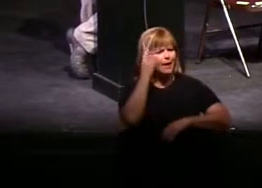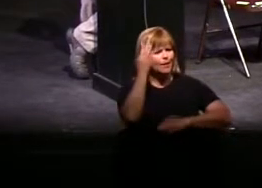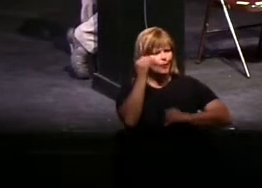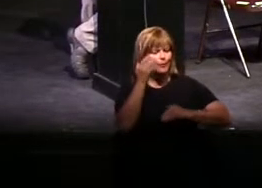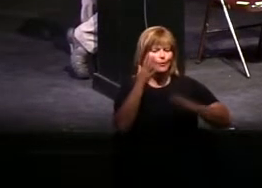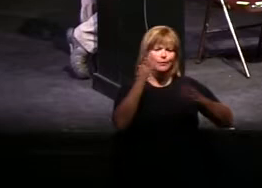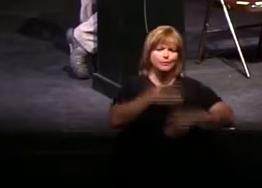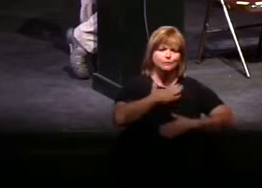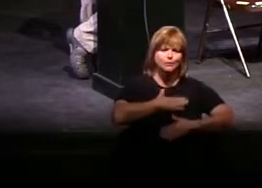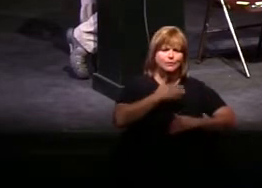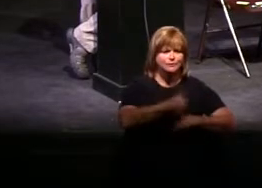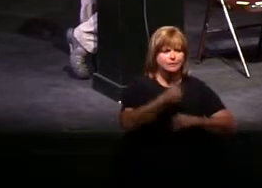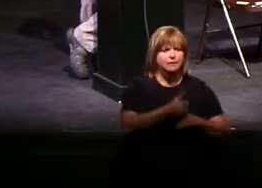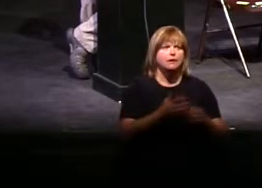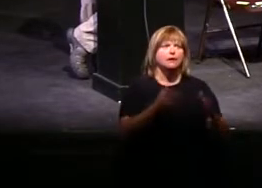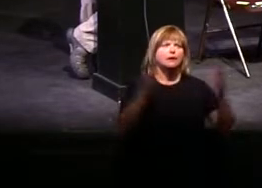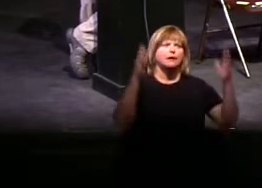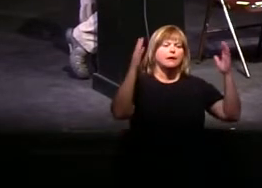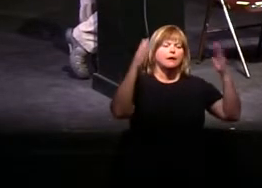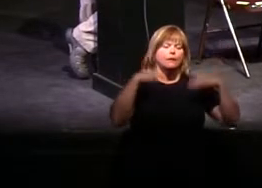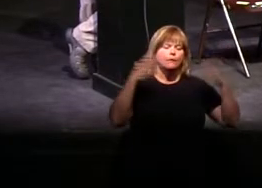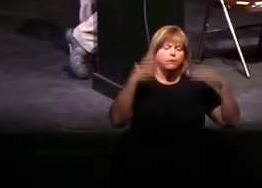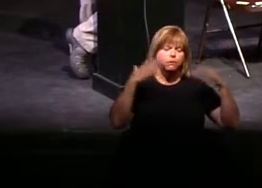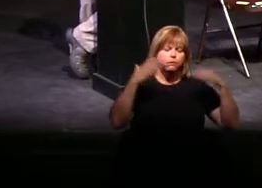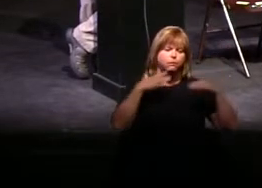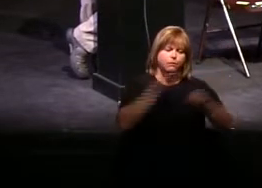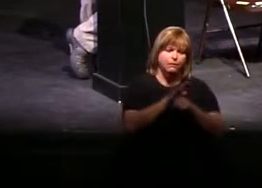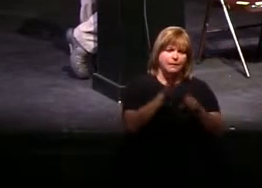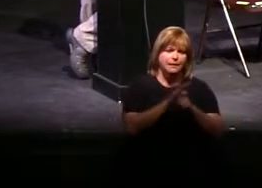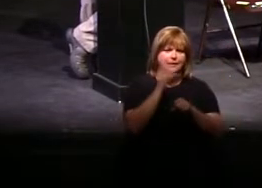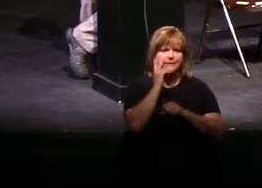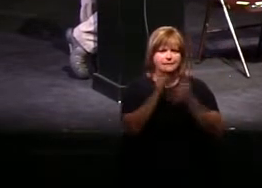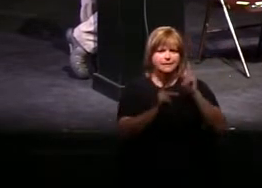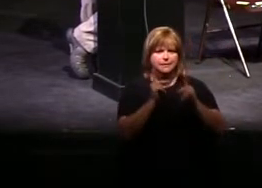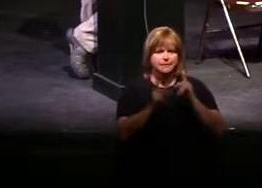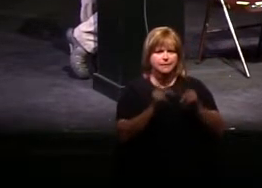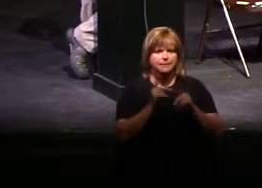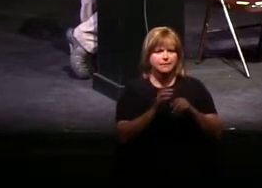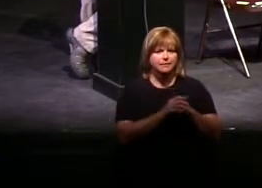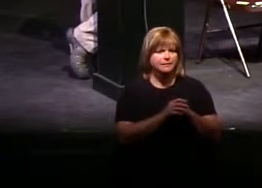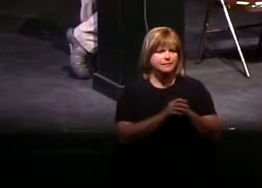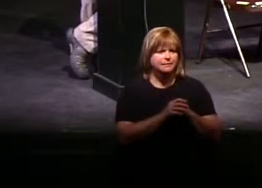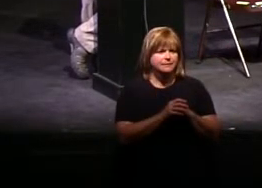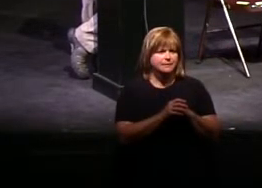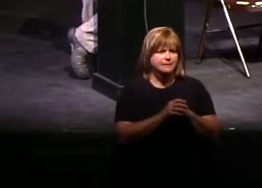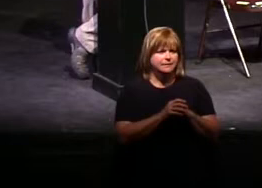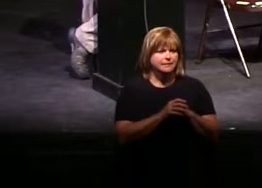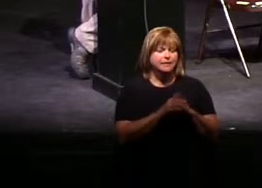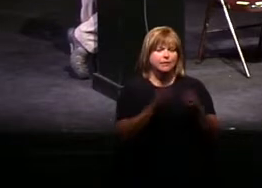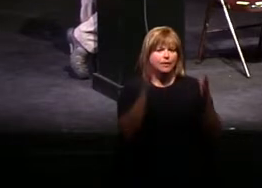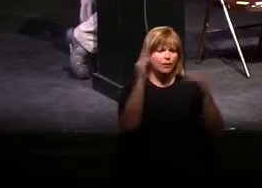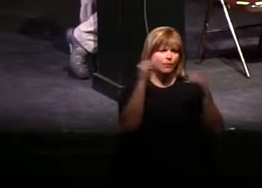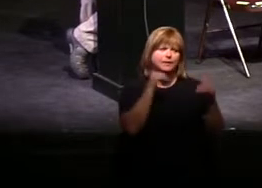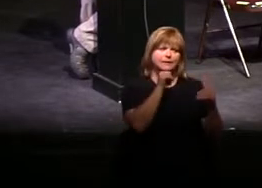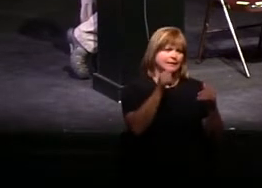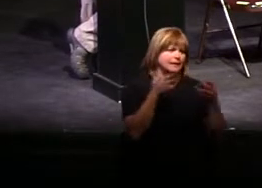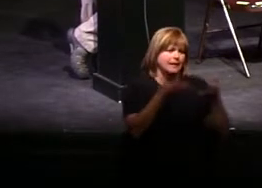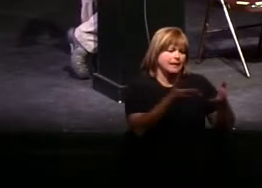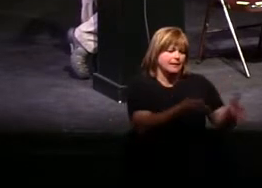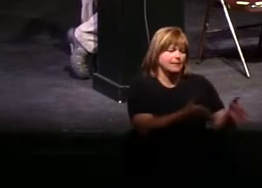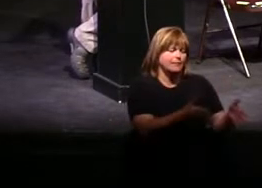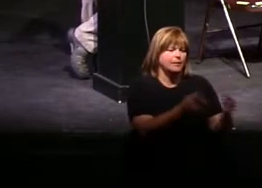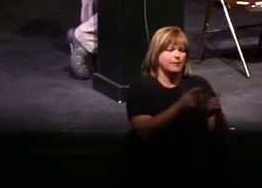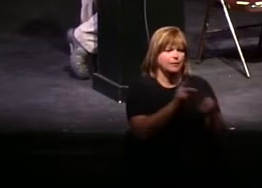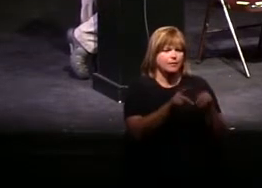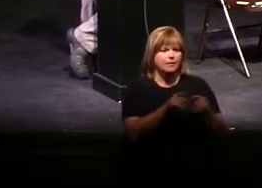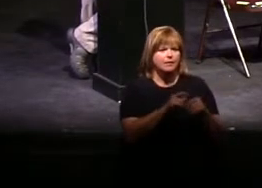and managed to stay cool enough. I see people trickling in now, and I'm just hopeful that we didn't leave any people stranded,